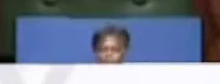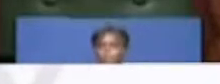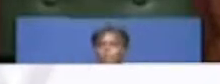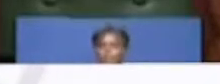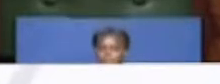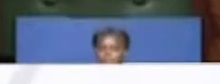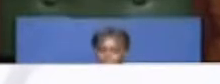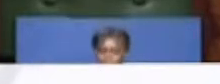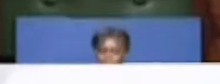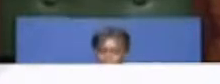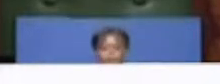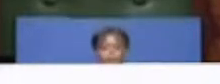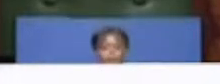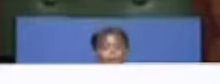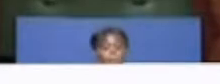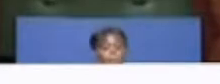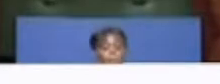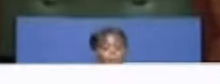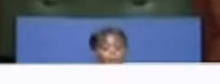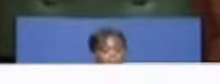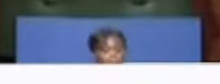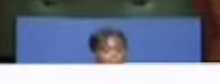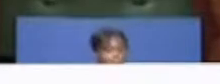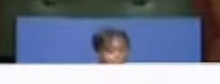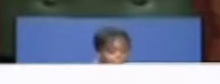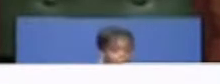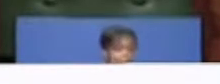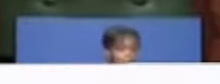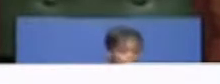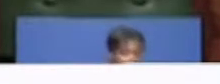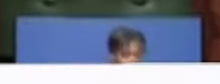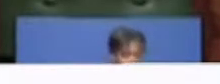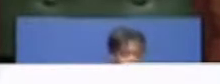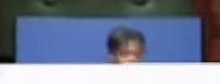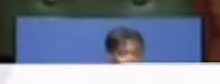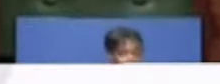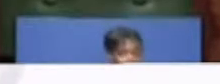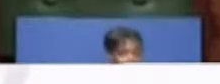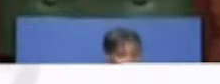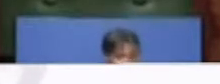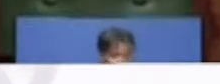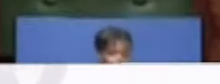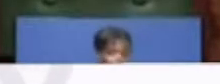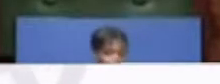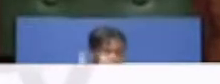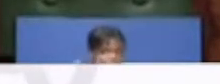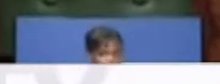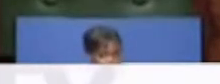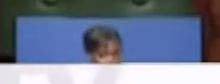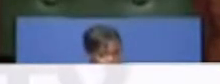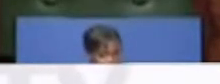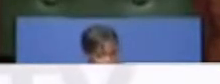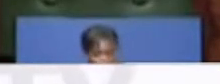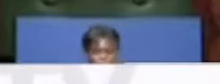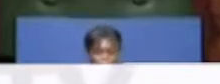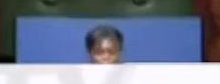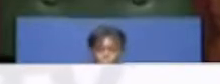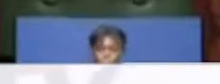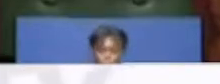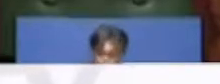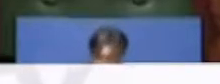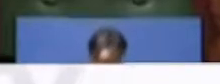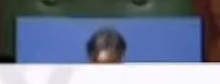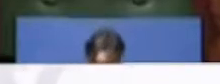be exercised either directly or through their representatives, the people made